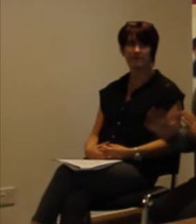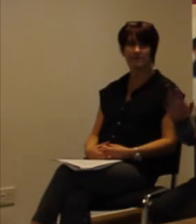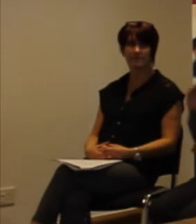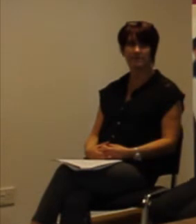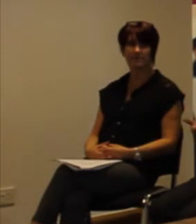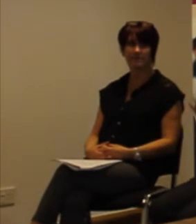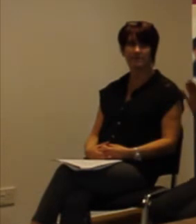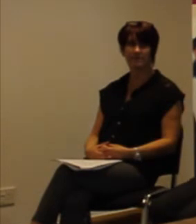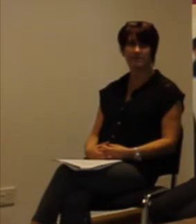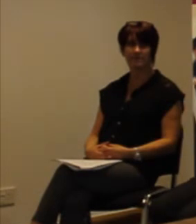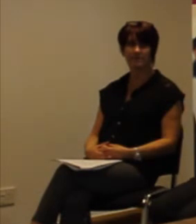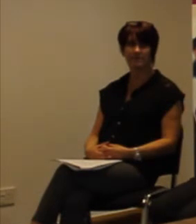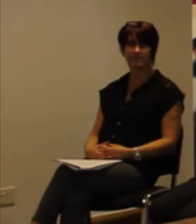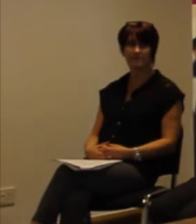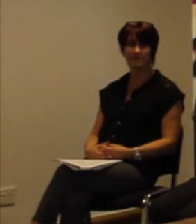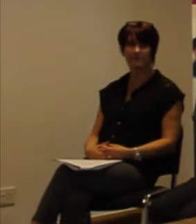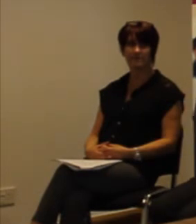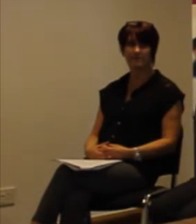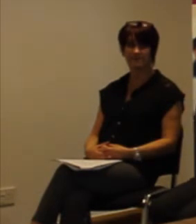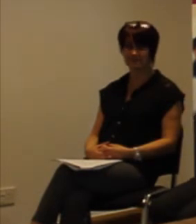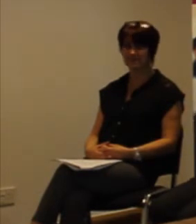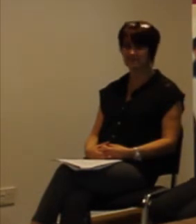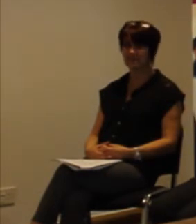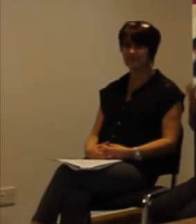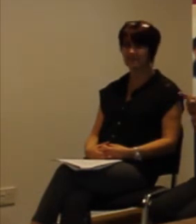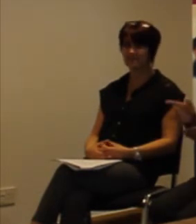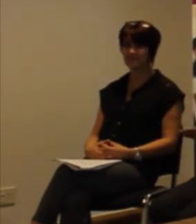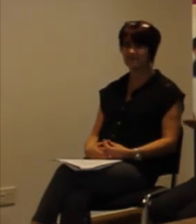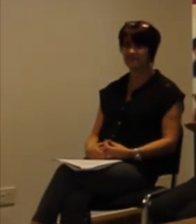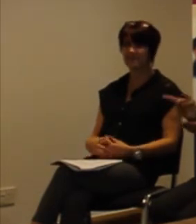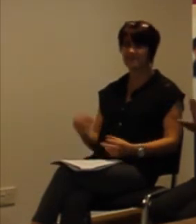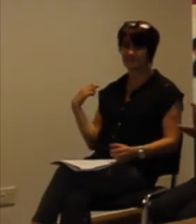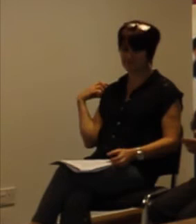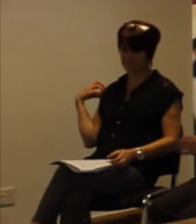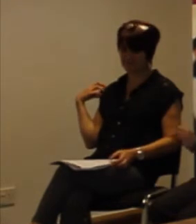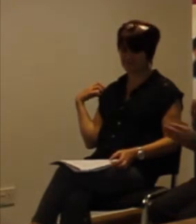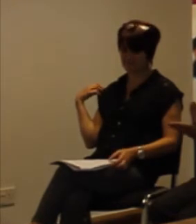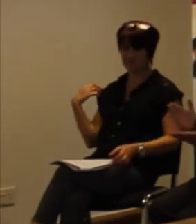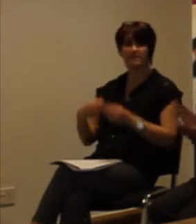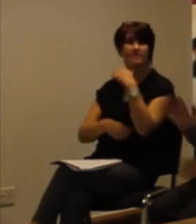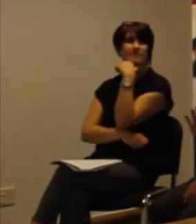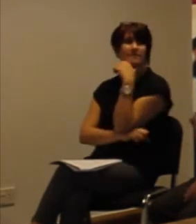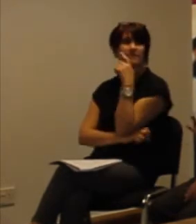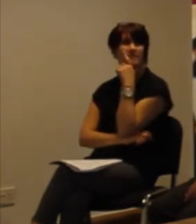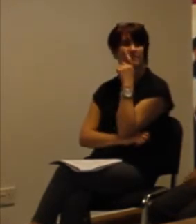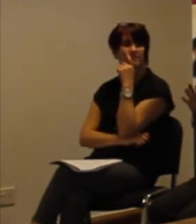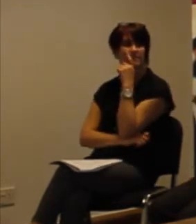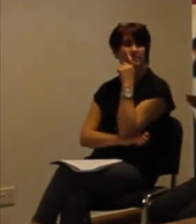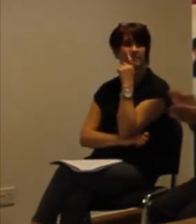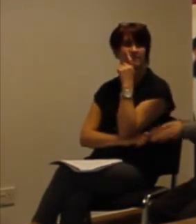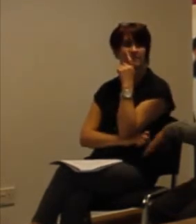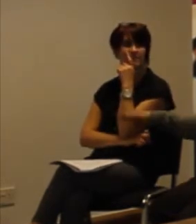facilitator should only be giving what is presented to the other